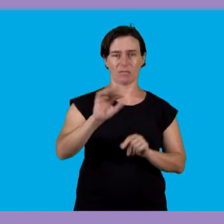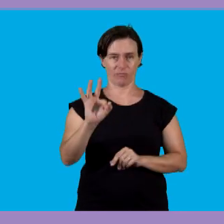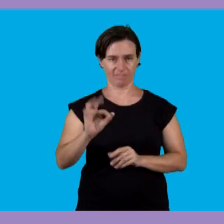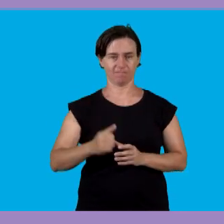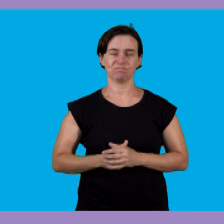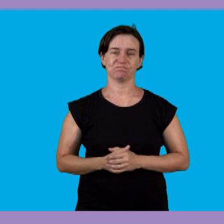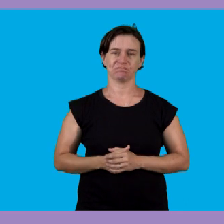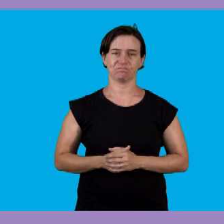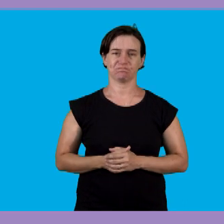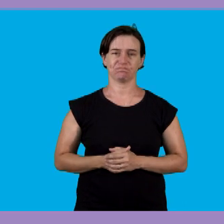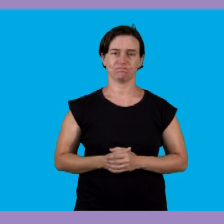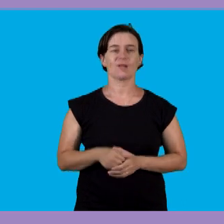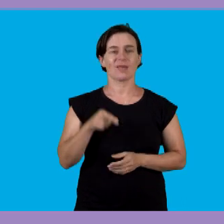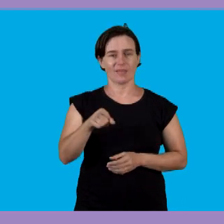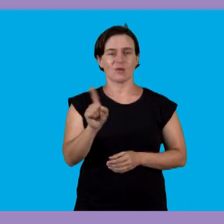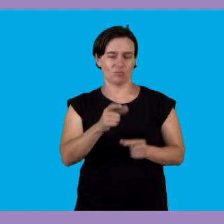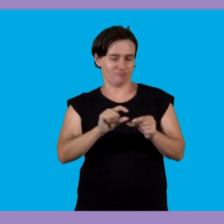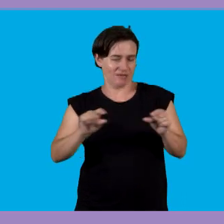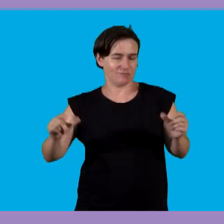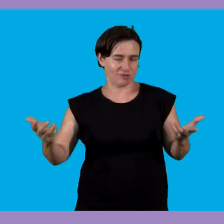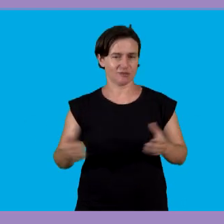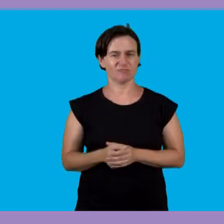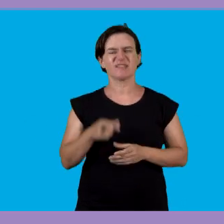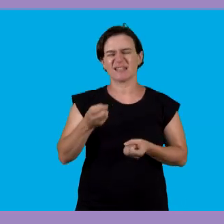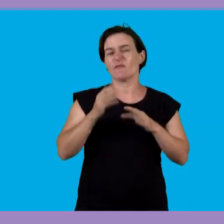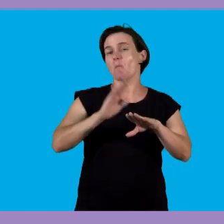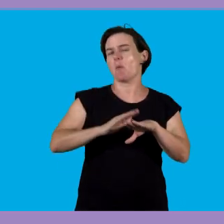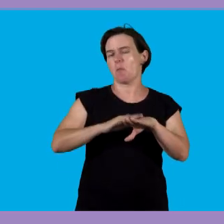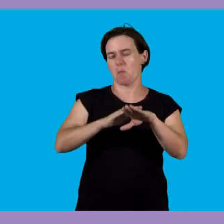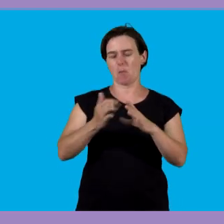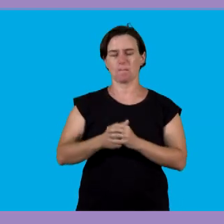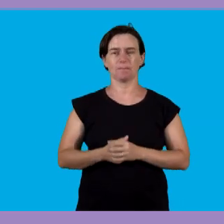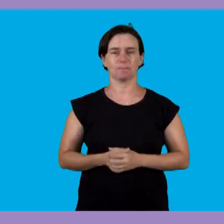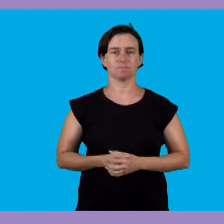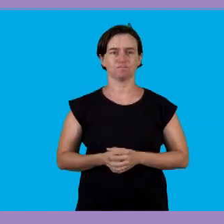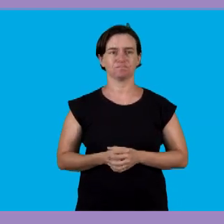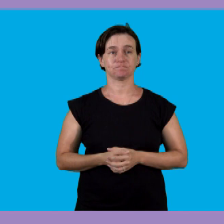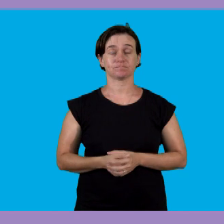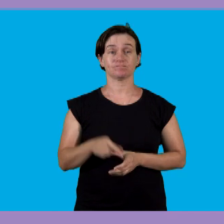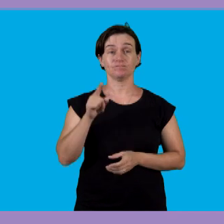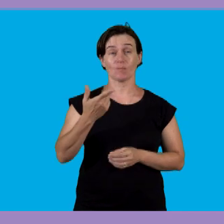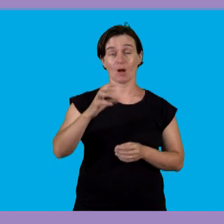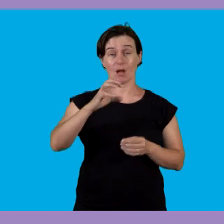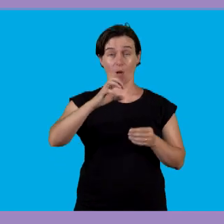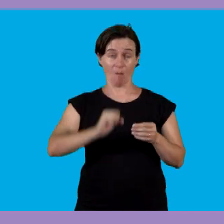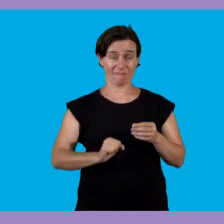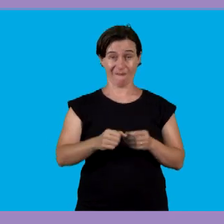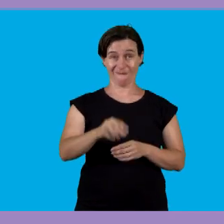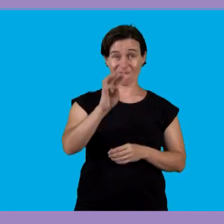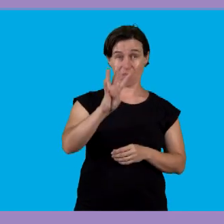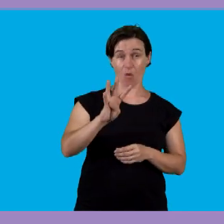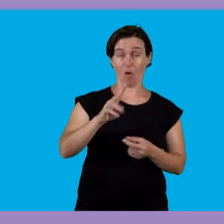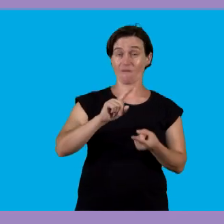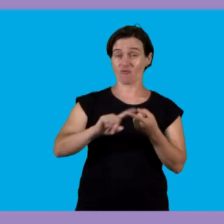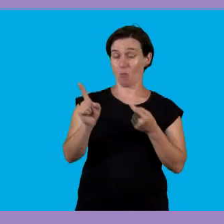add a 3. And that is our expression there. Let's look at more expressions. It says they subtract a 4 from